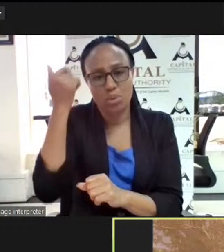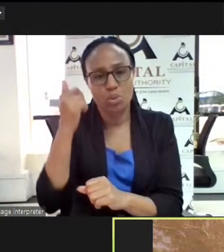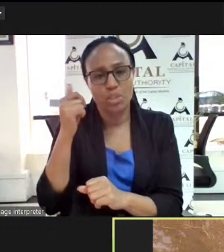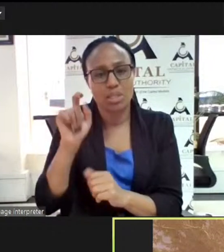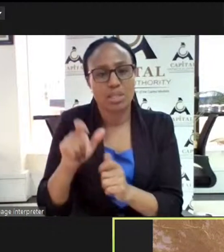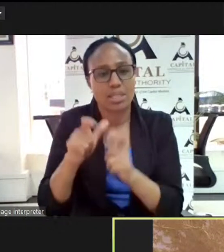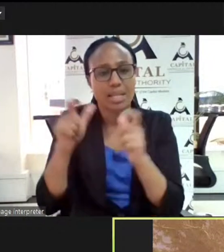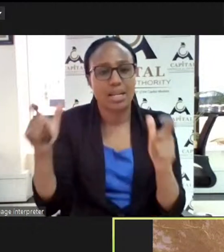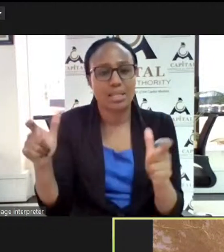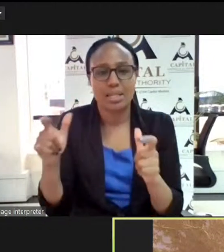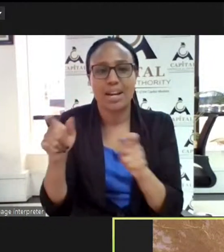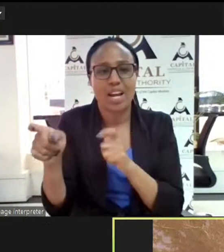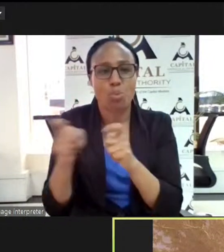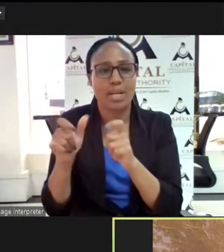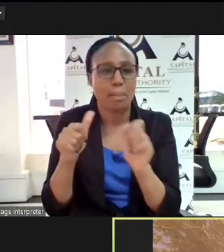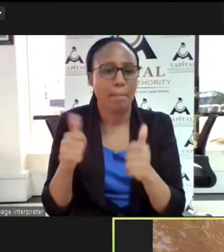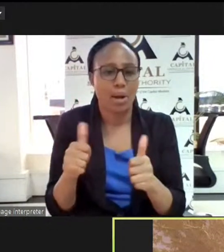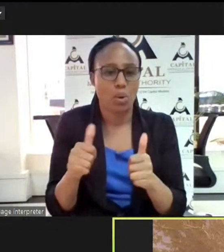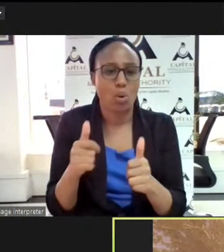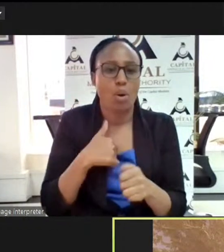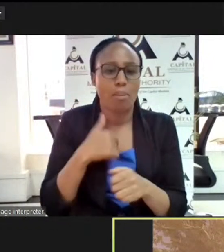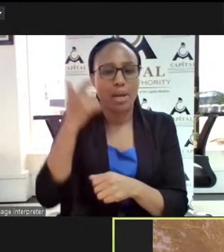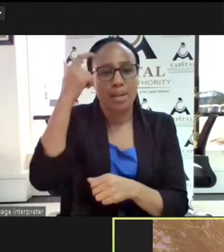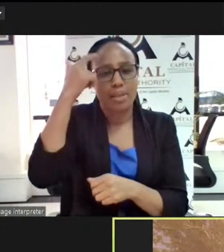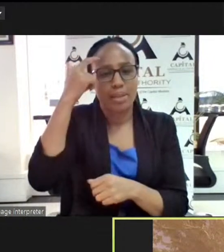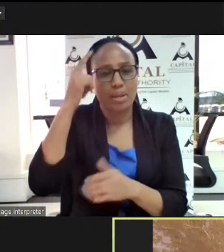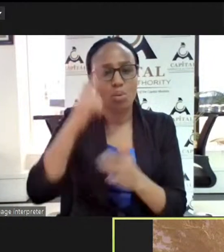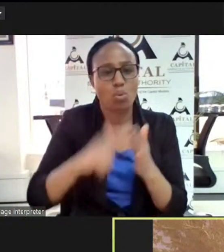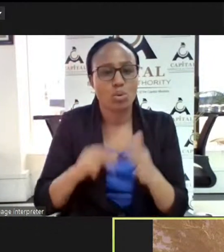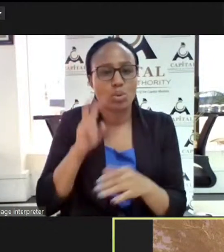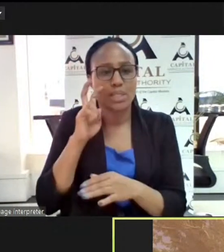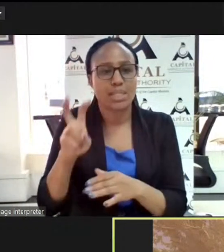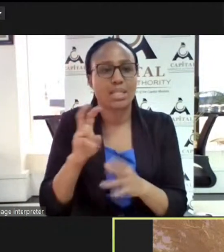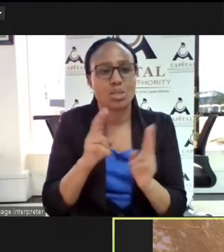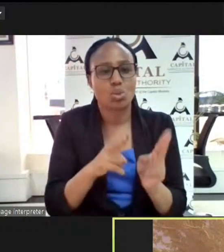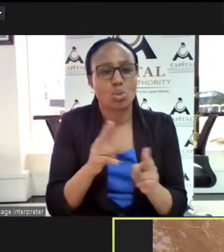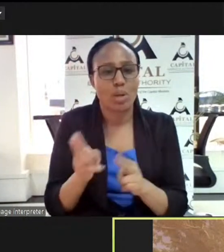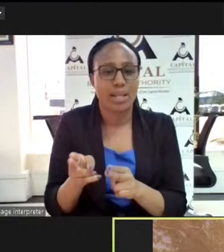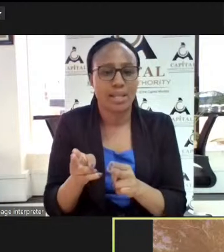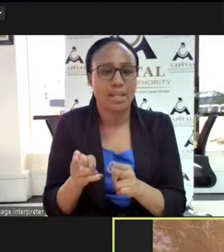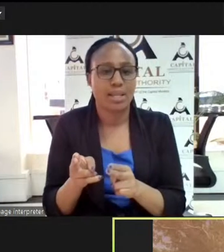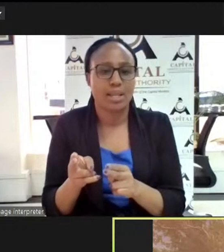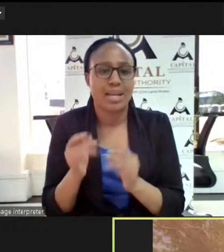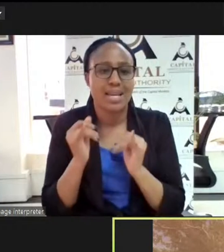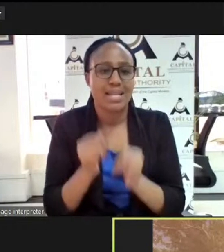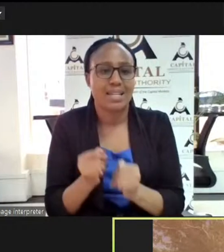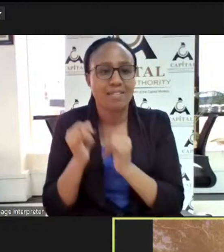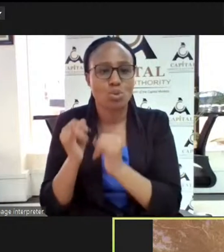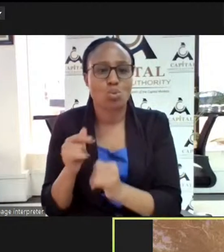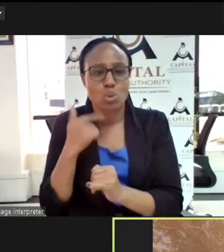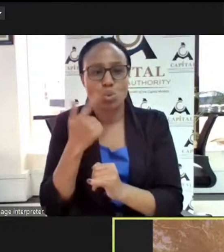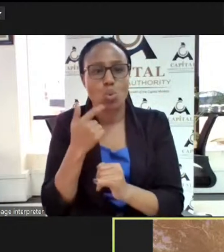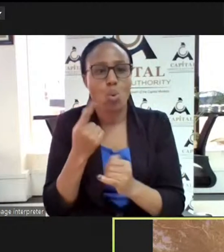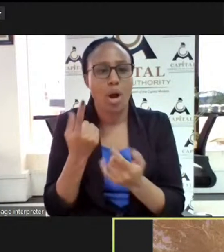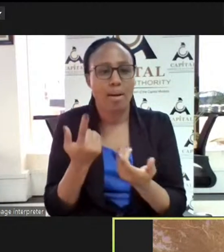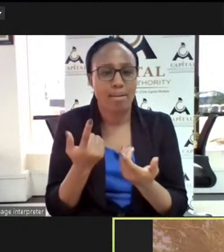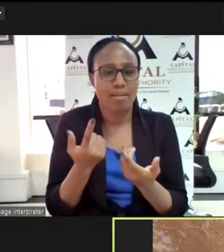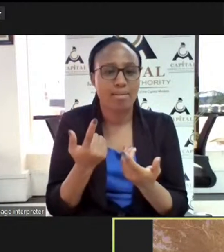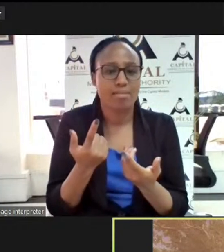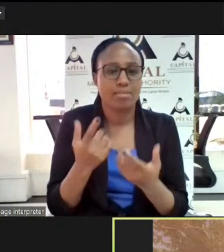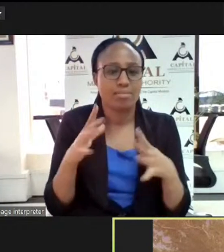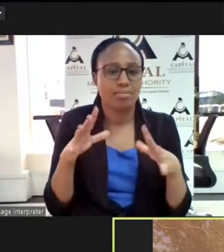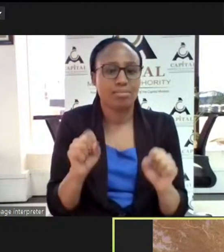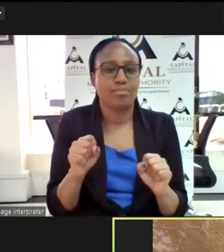largely unregulated. And I think what you're seeing is that it's usually individuals who are essentially taking a